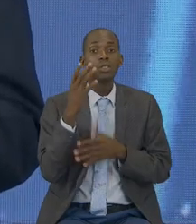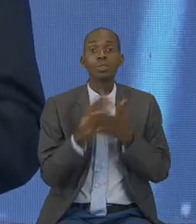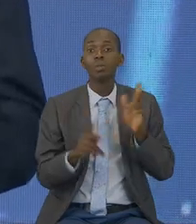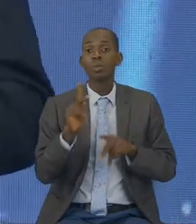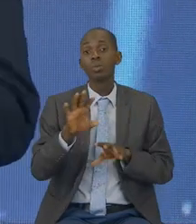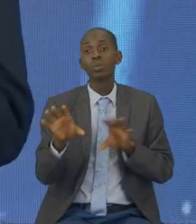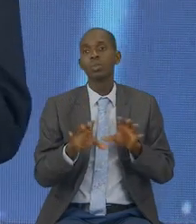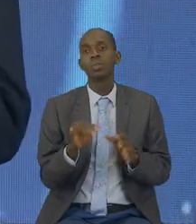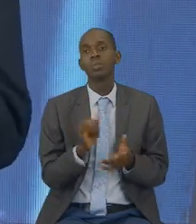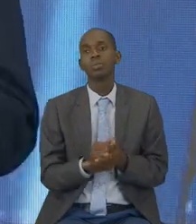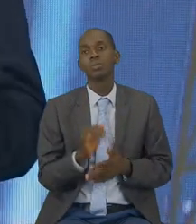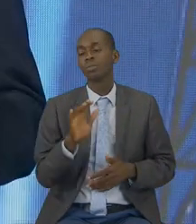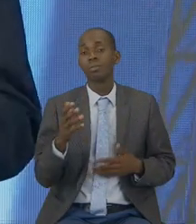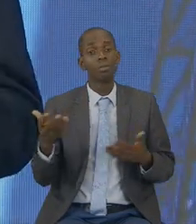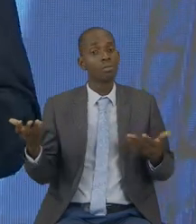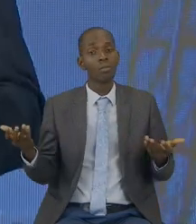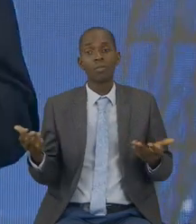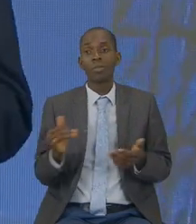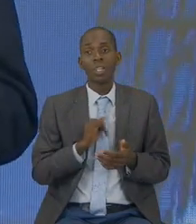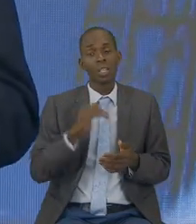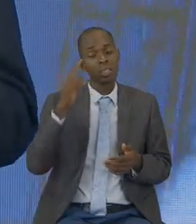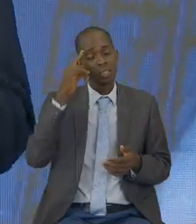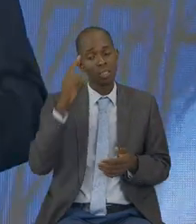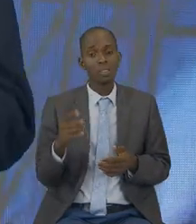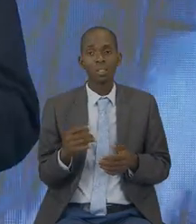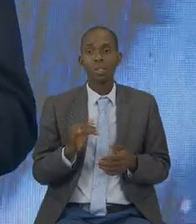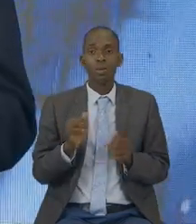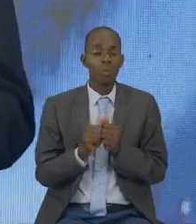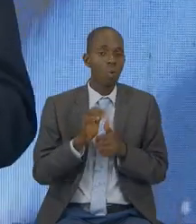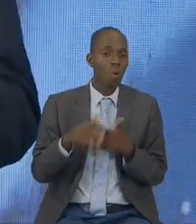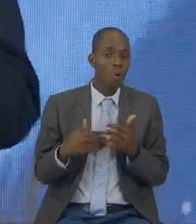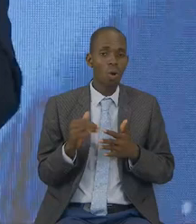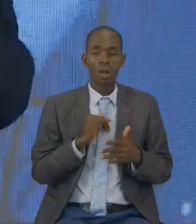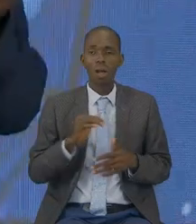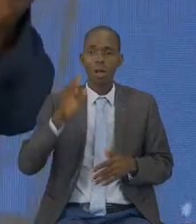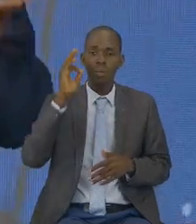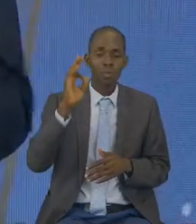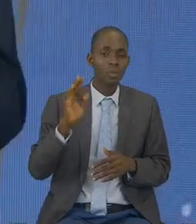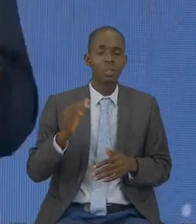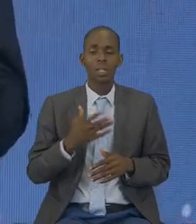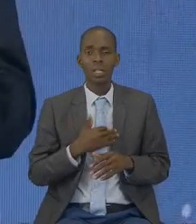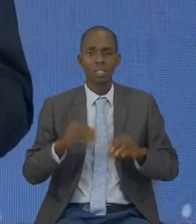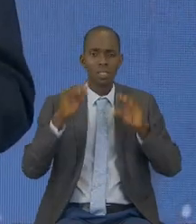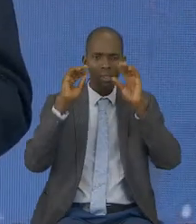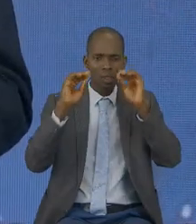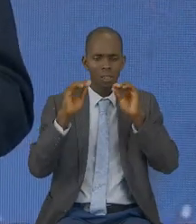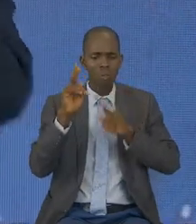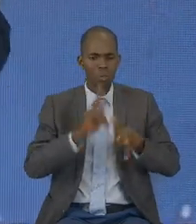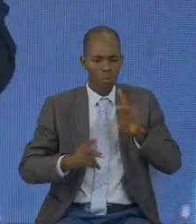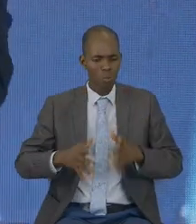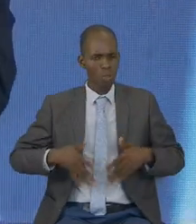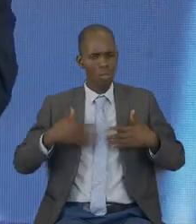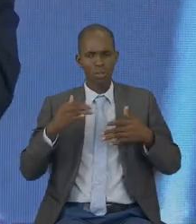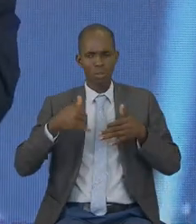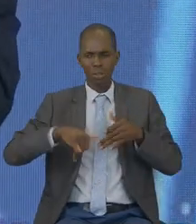like my ministry is finished here. With all I preach and with all that I do, the lives of the people are still like